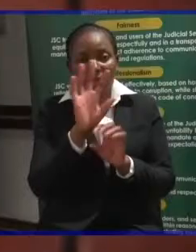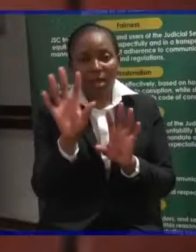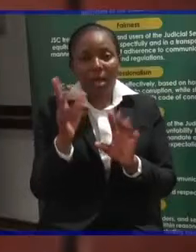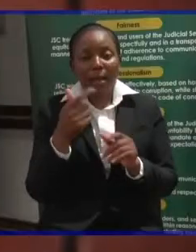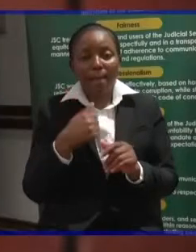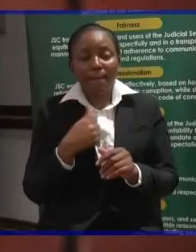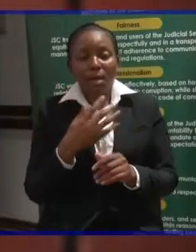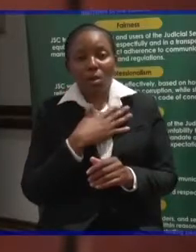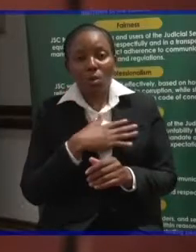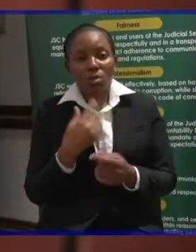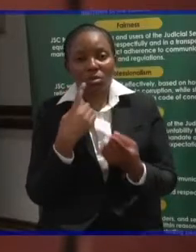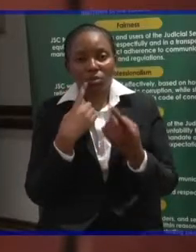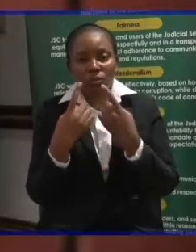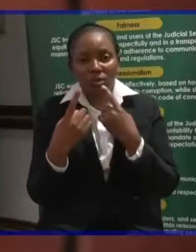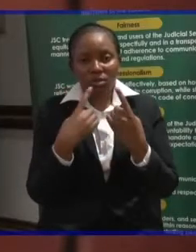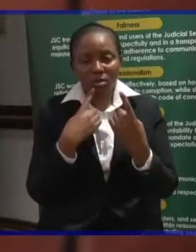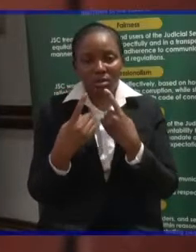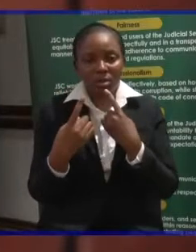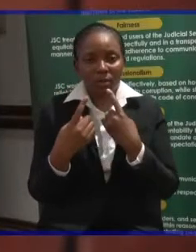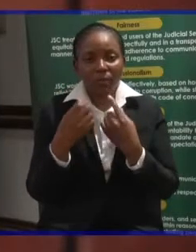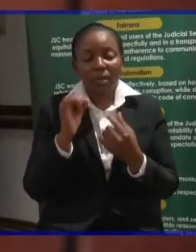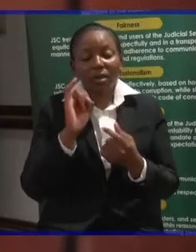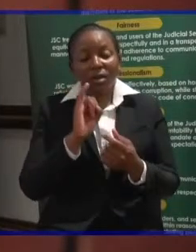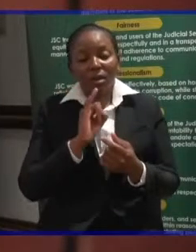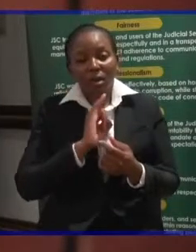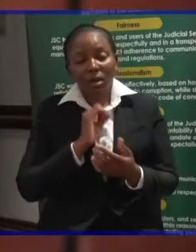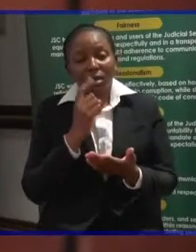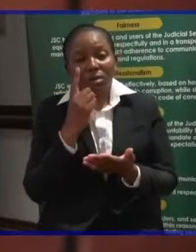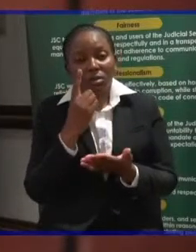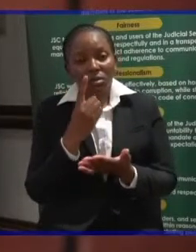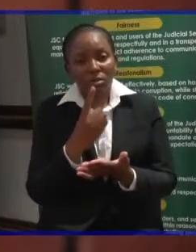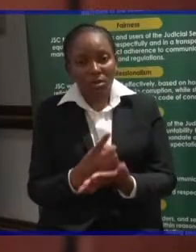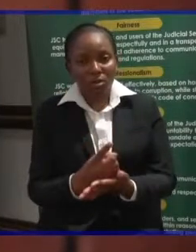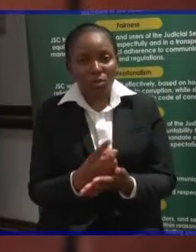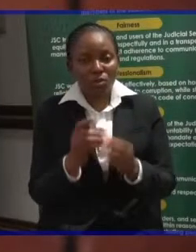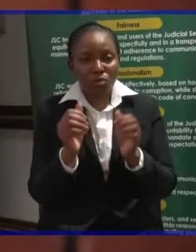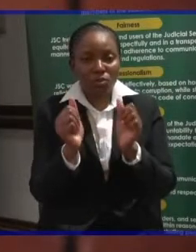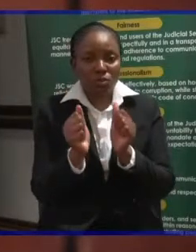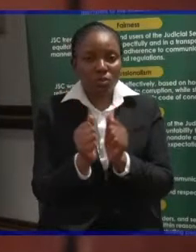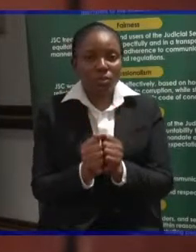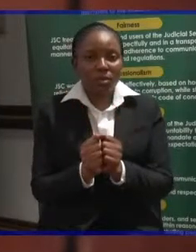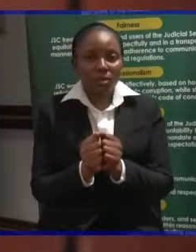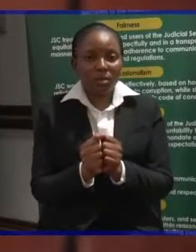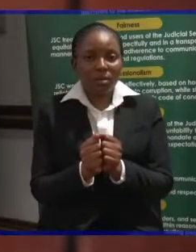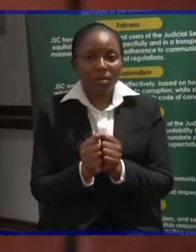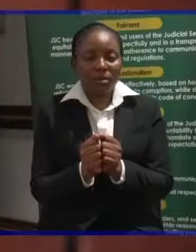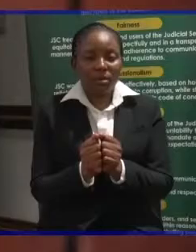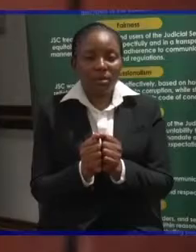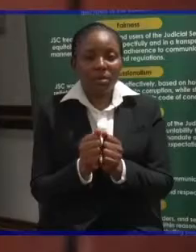wanted to say I dealt with